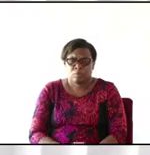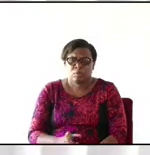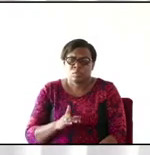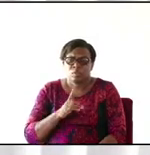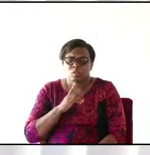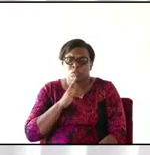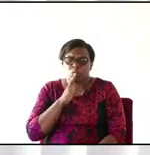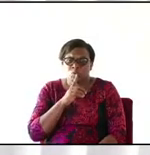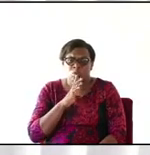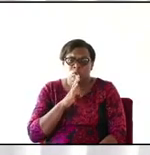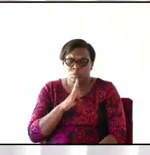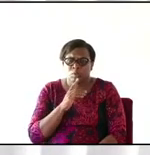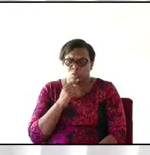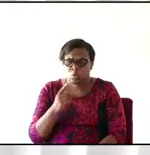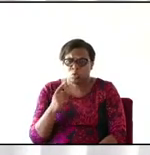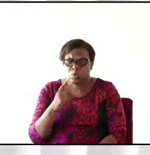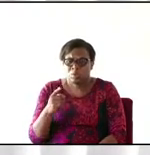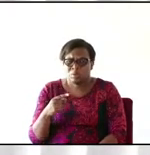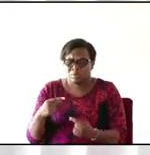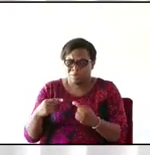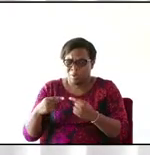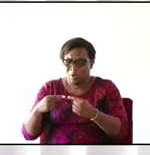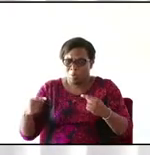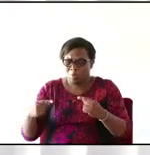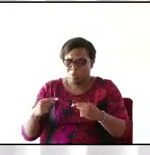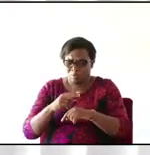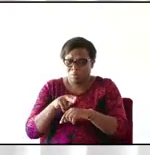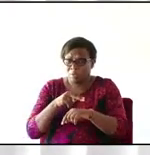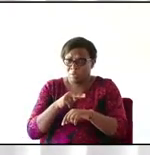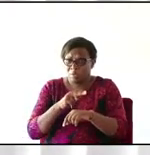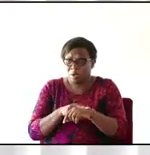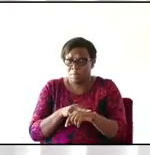radically opposed to what the normal